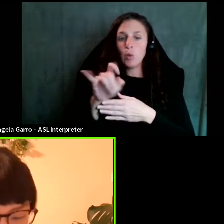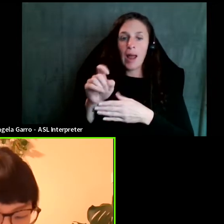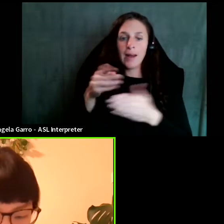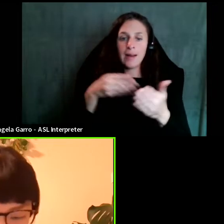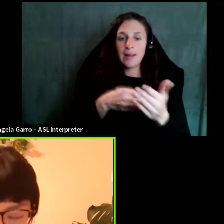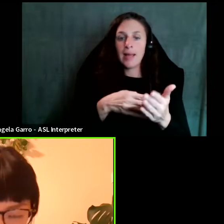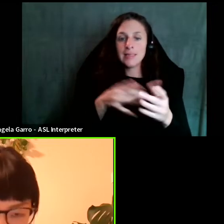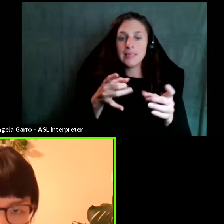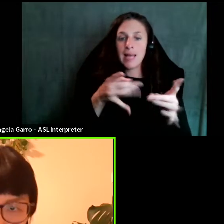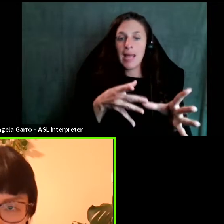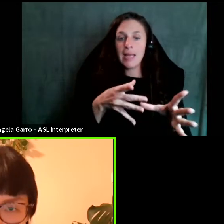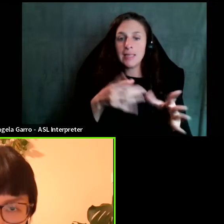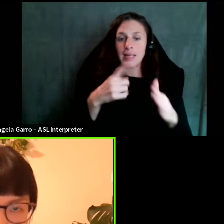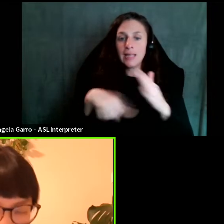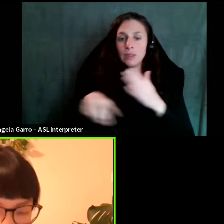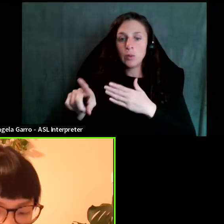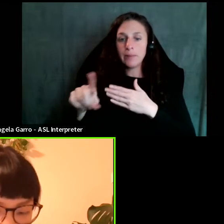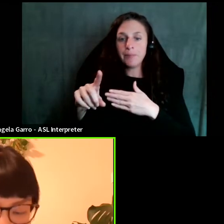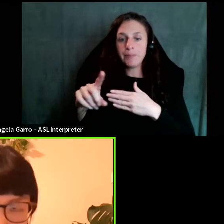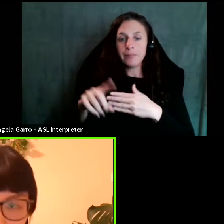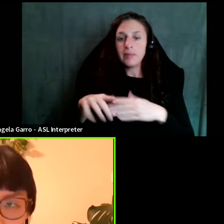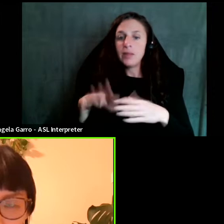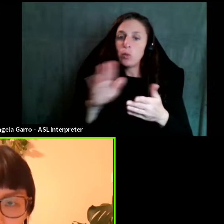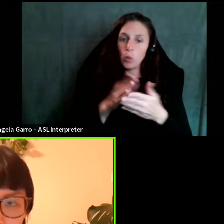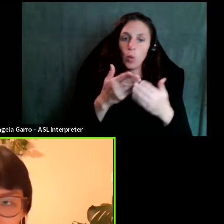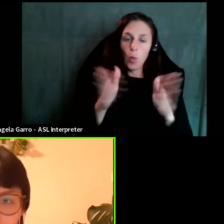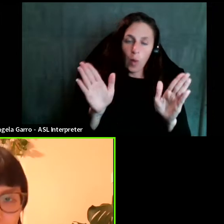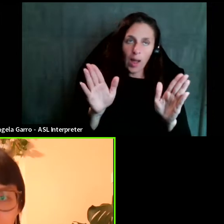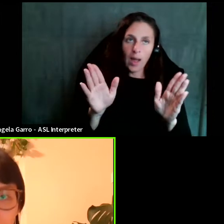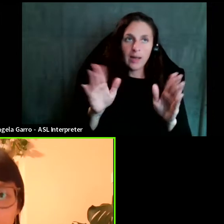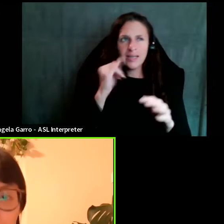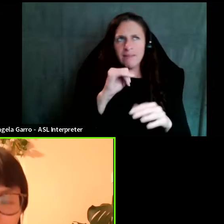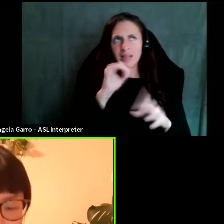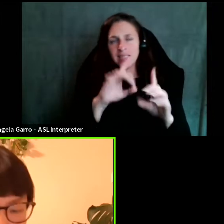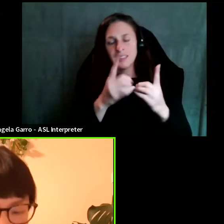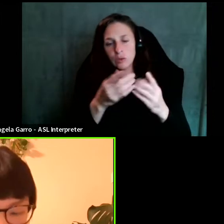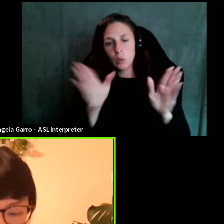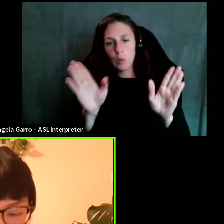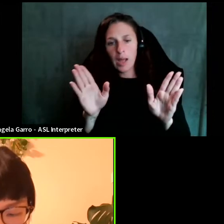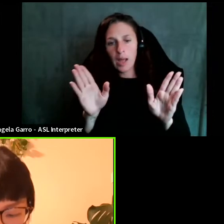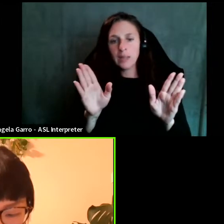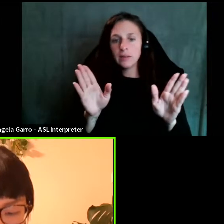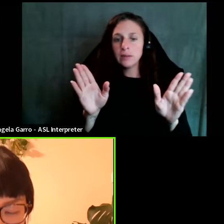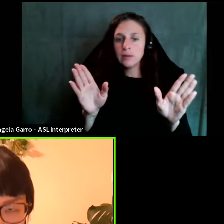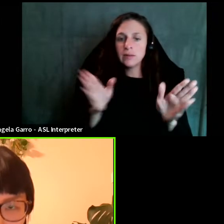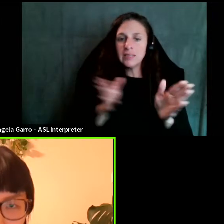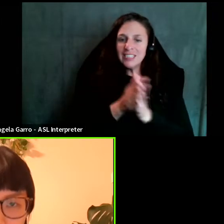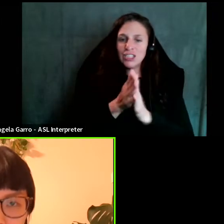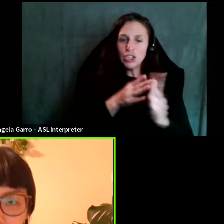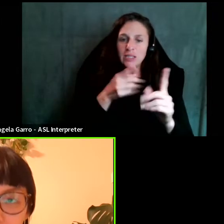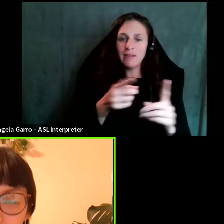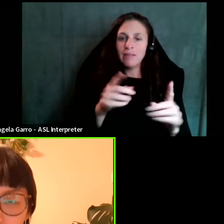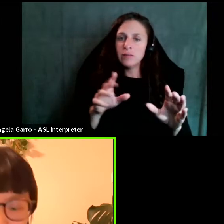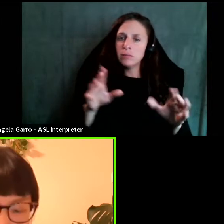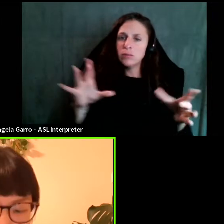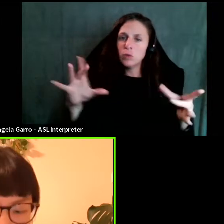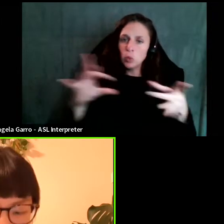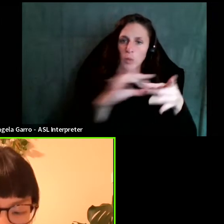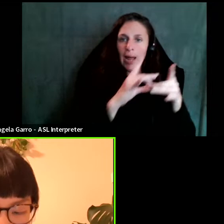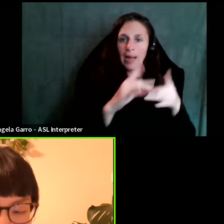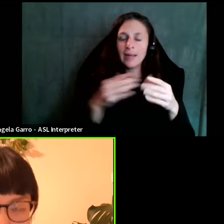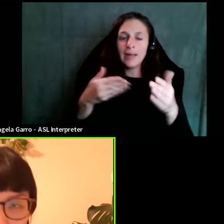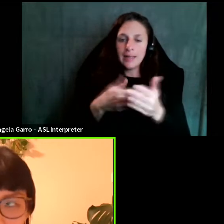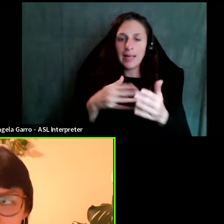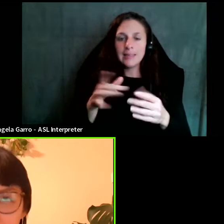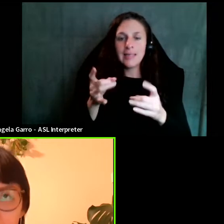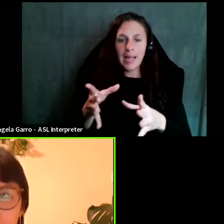is at least a school-wide, if not district-wide, initiative to unite against hate, whatever that means. It seeks to address